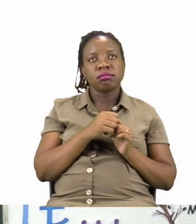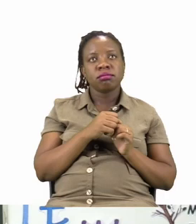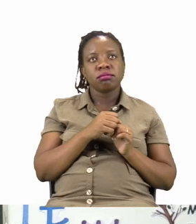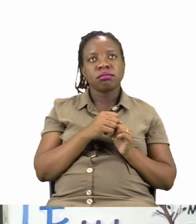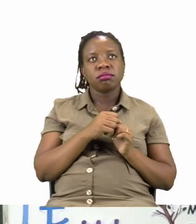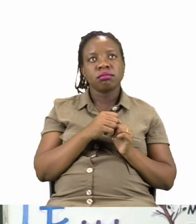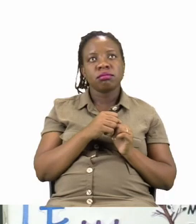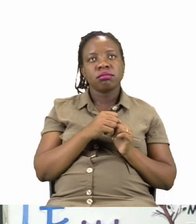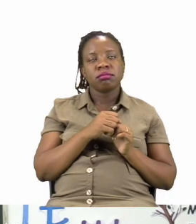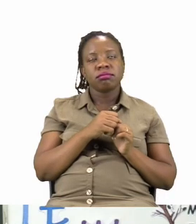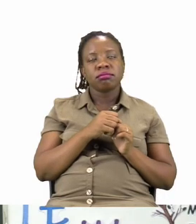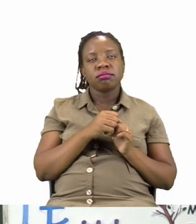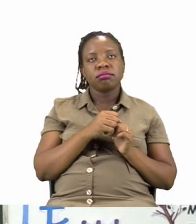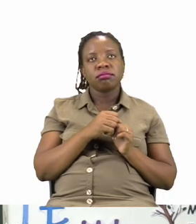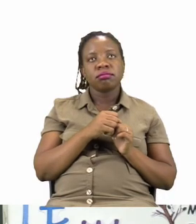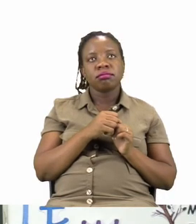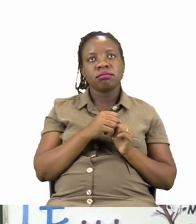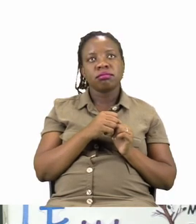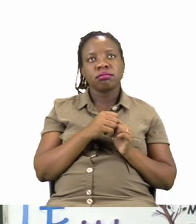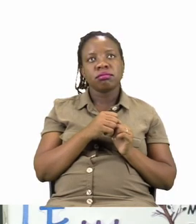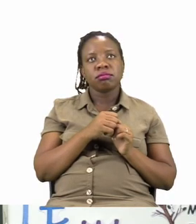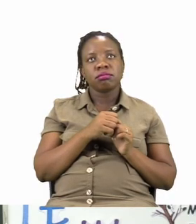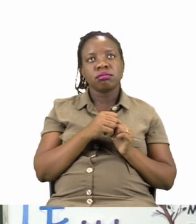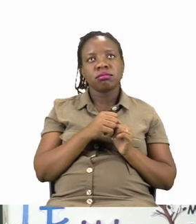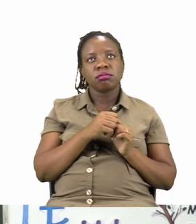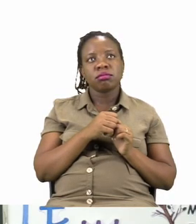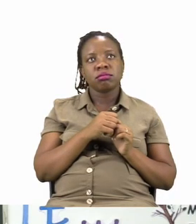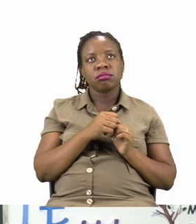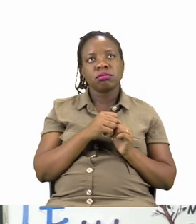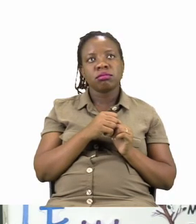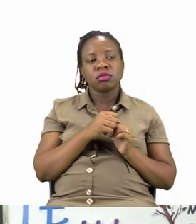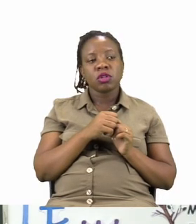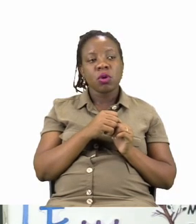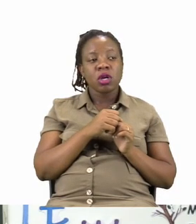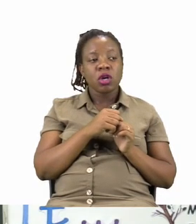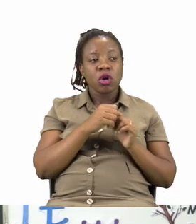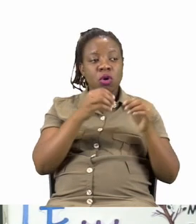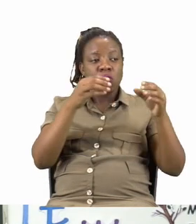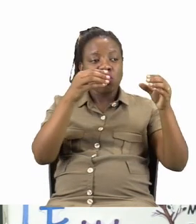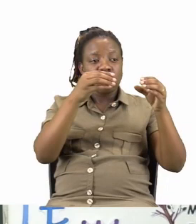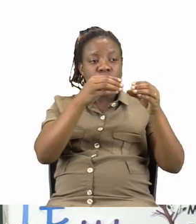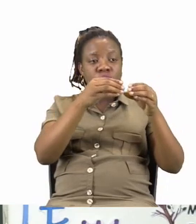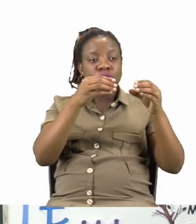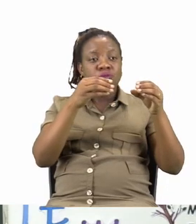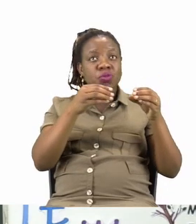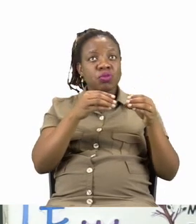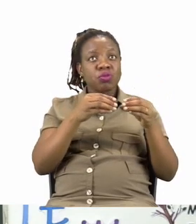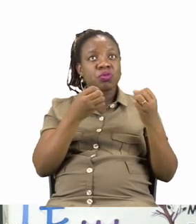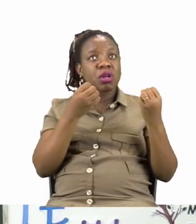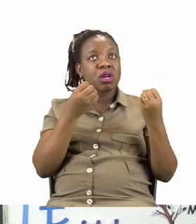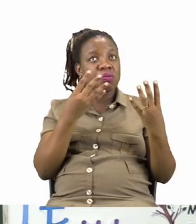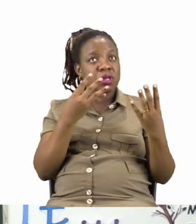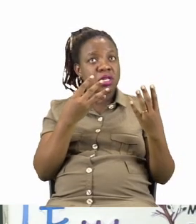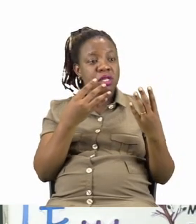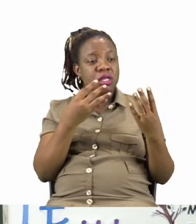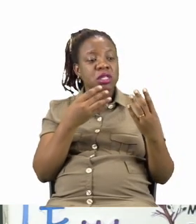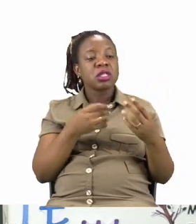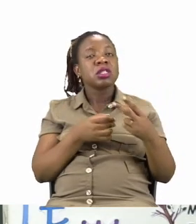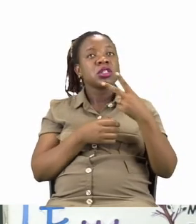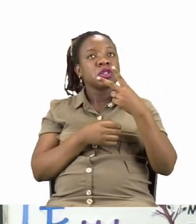me. So let's see, I have 1, 2 groups with 1, 2,